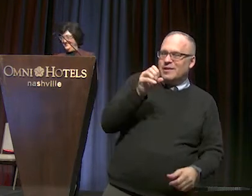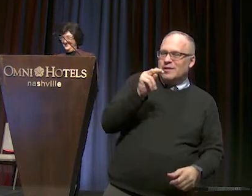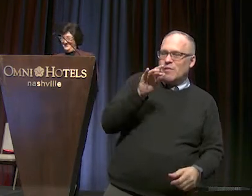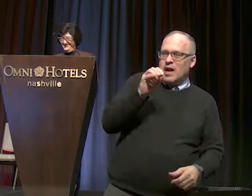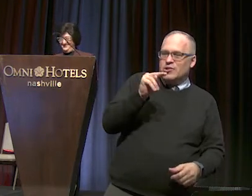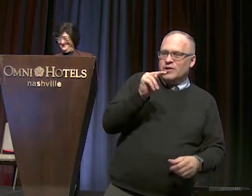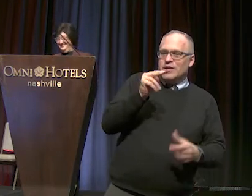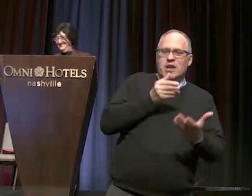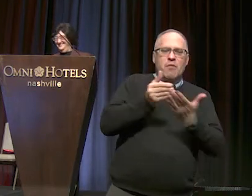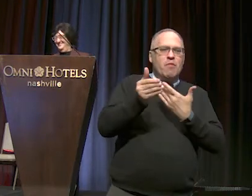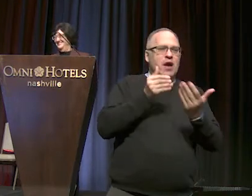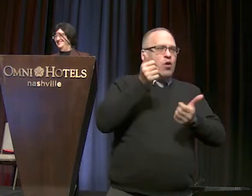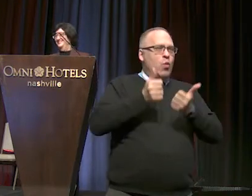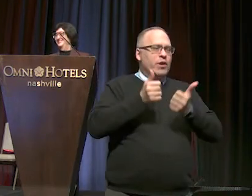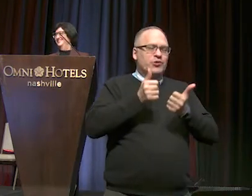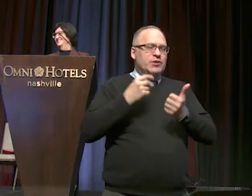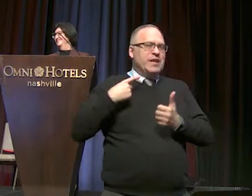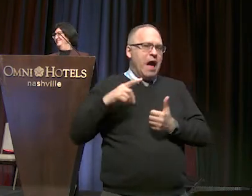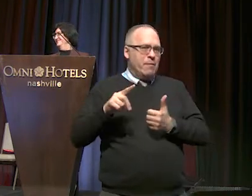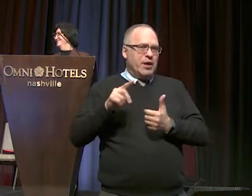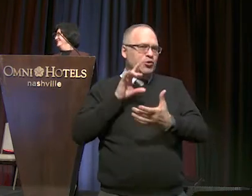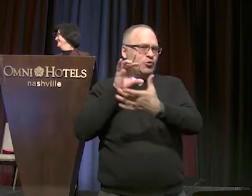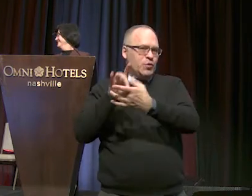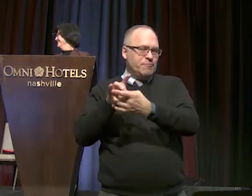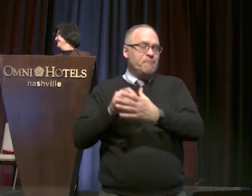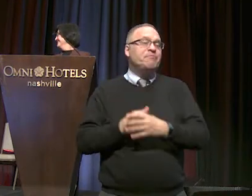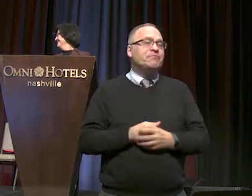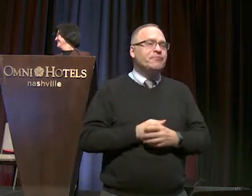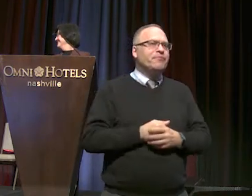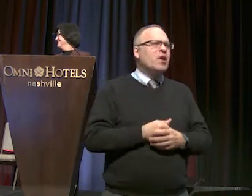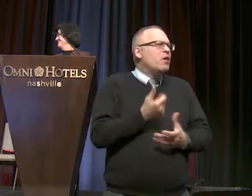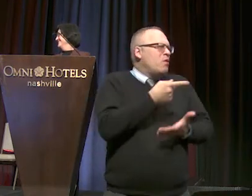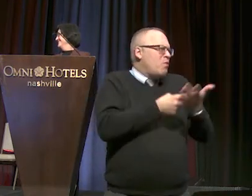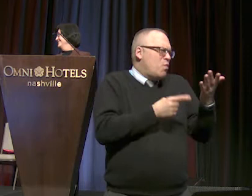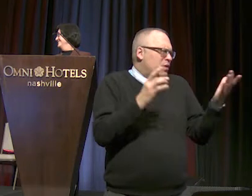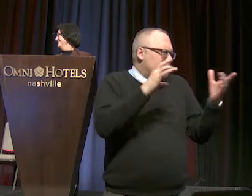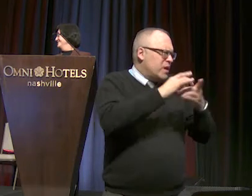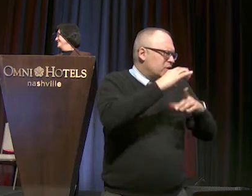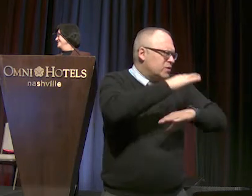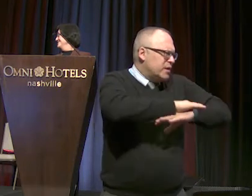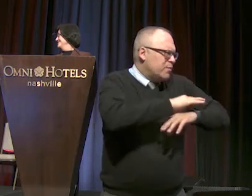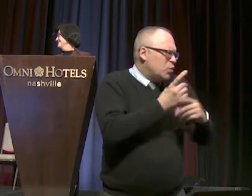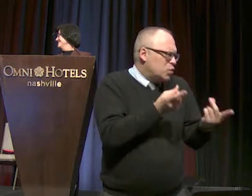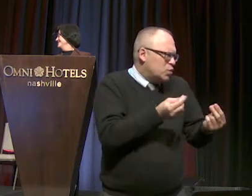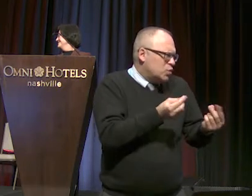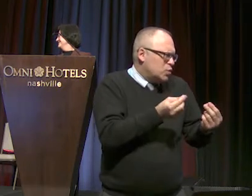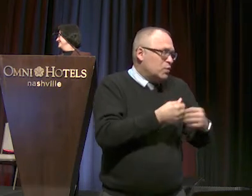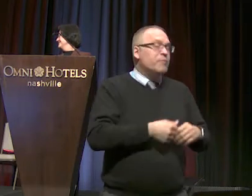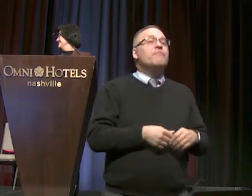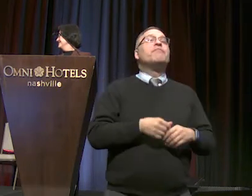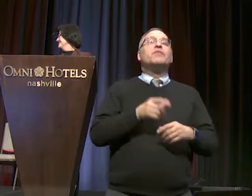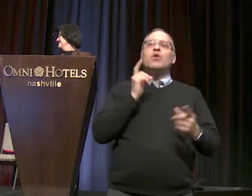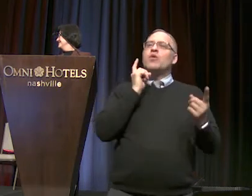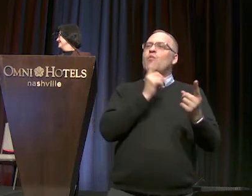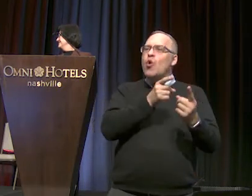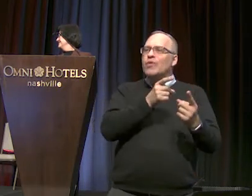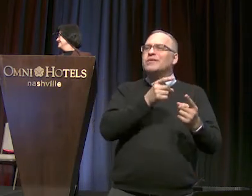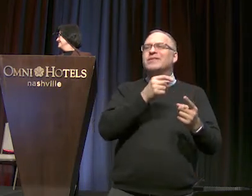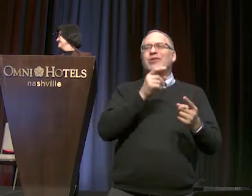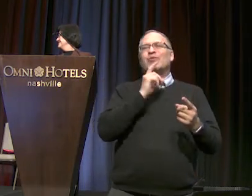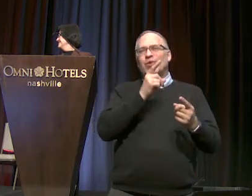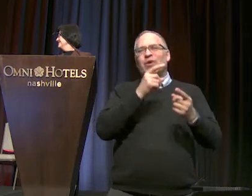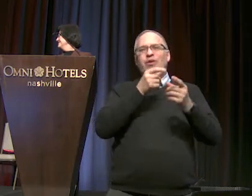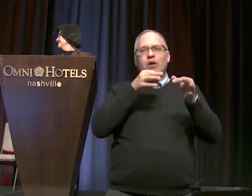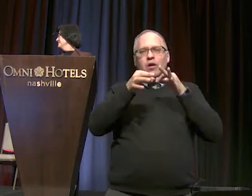Thank you, Barbara. Well, what does the Connectional Table do? Our purpose is to discern and articulate the vision for